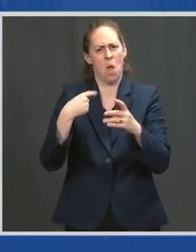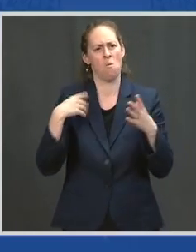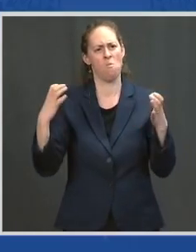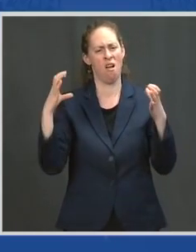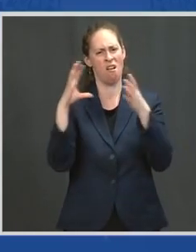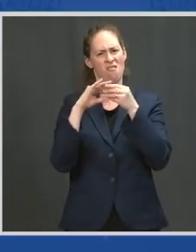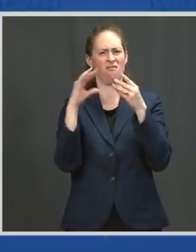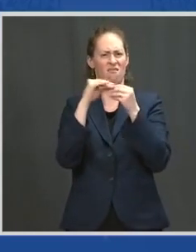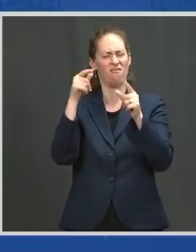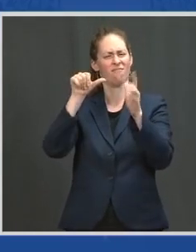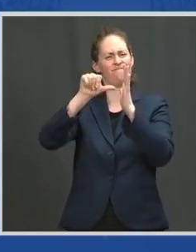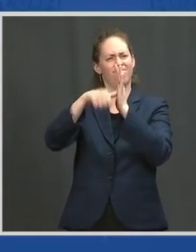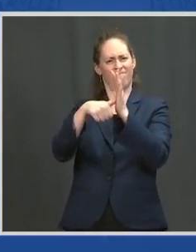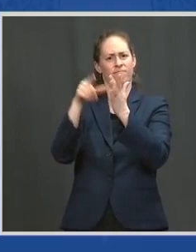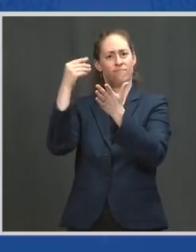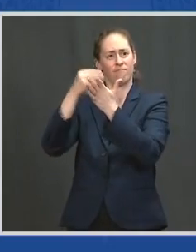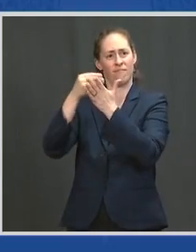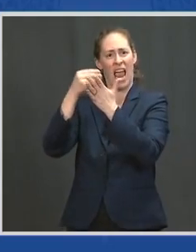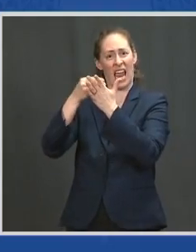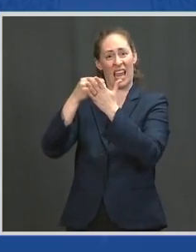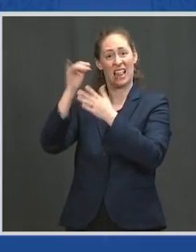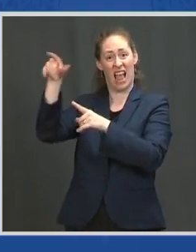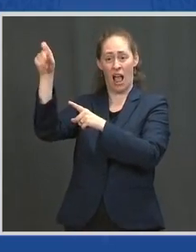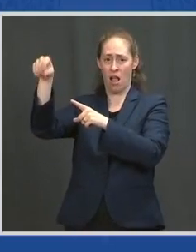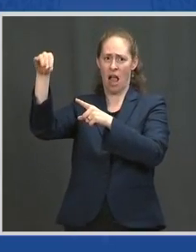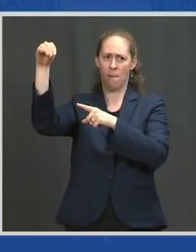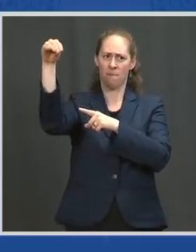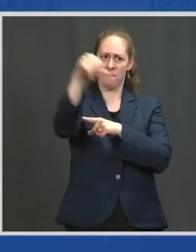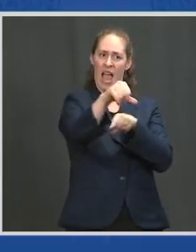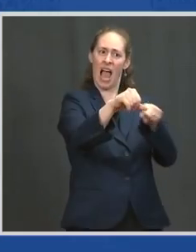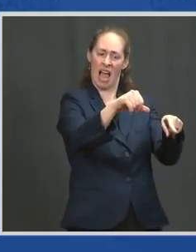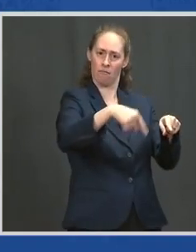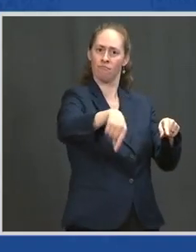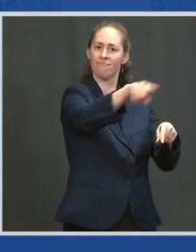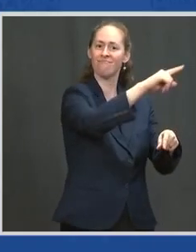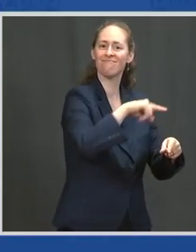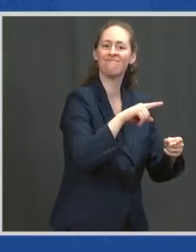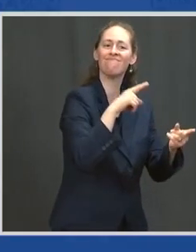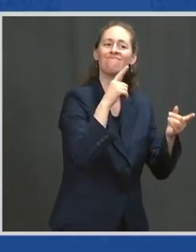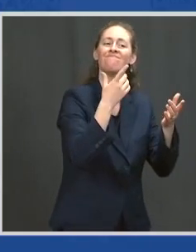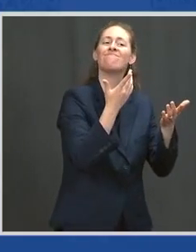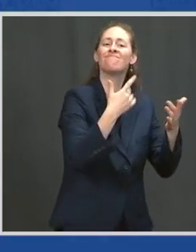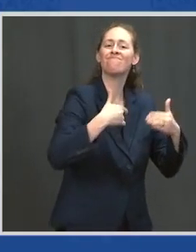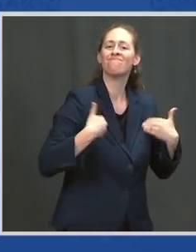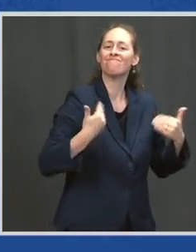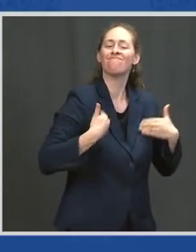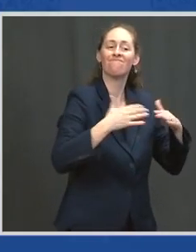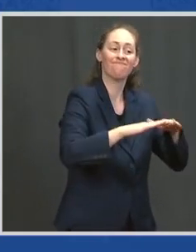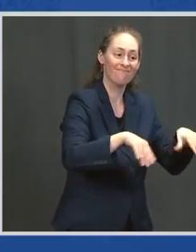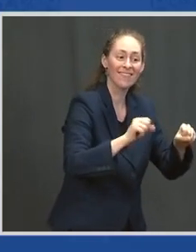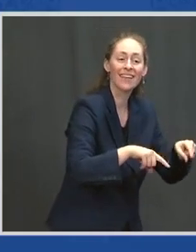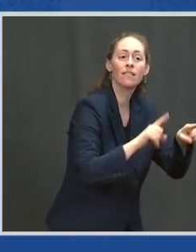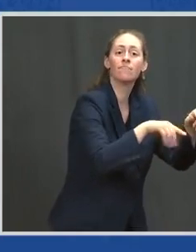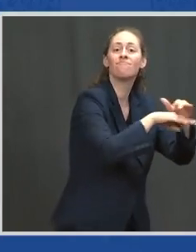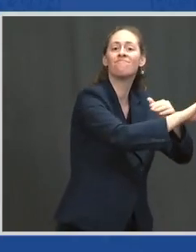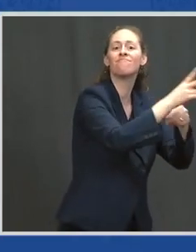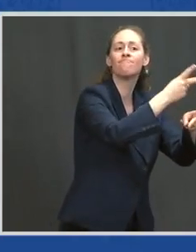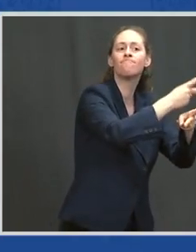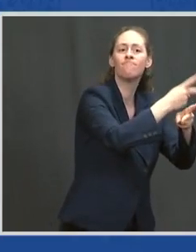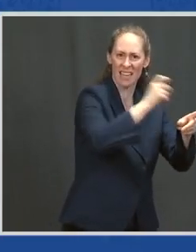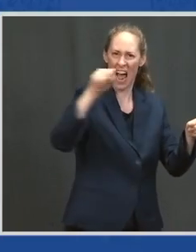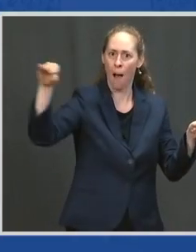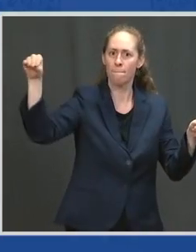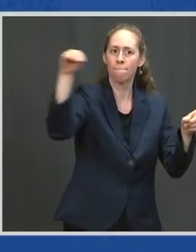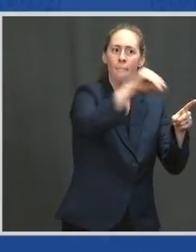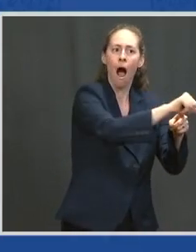and pay for universal pre-K for every 3 and 4-year-old in America. So what is better? Making people just pay their fair share?